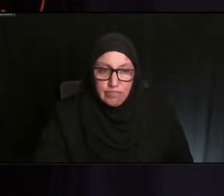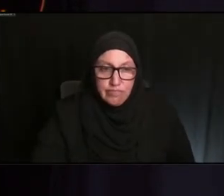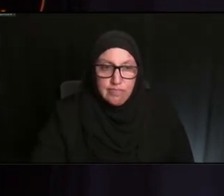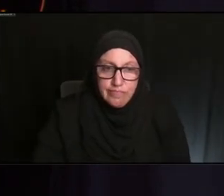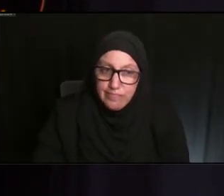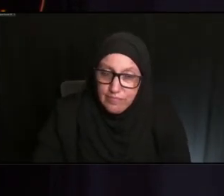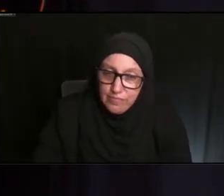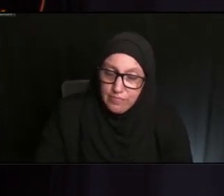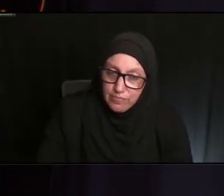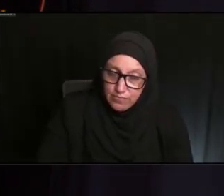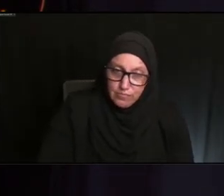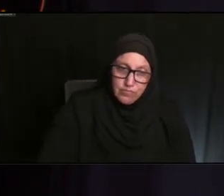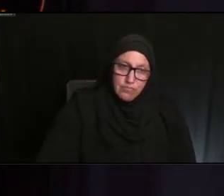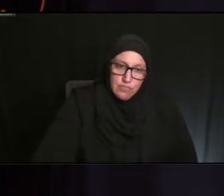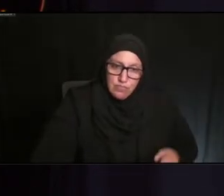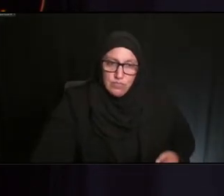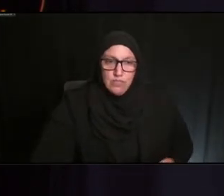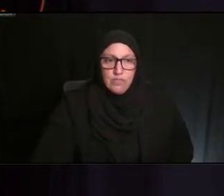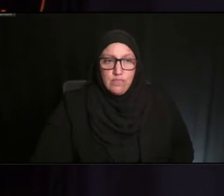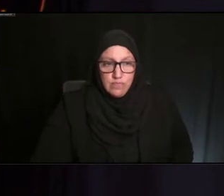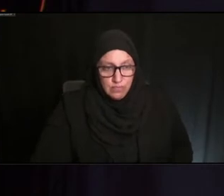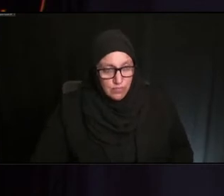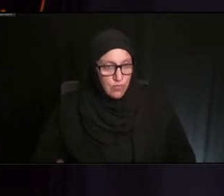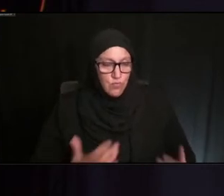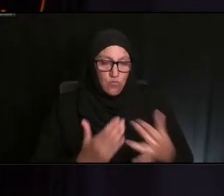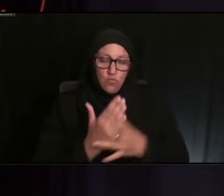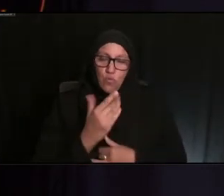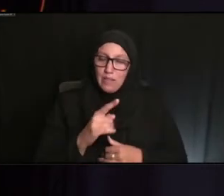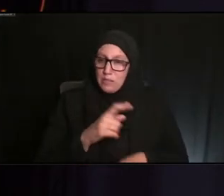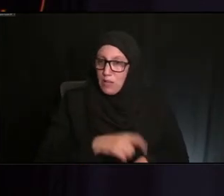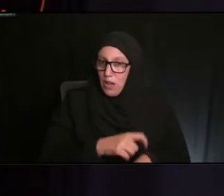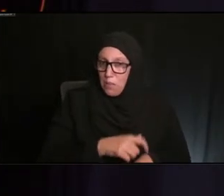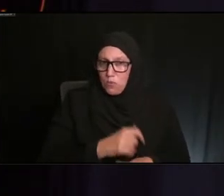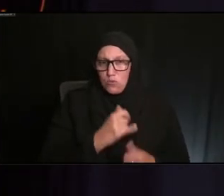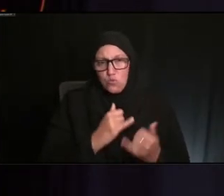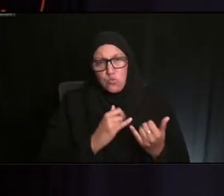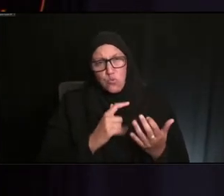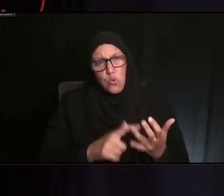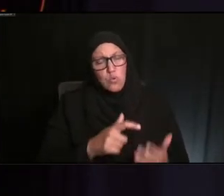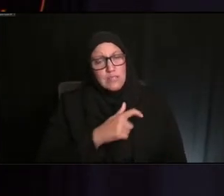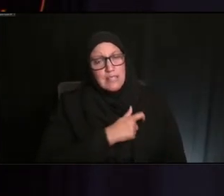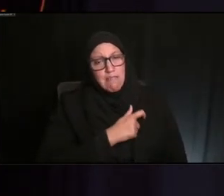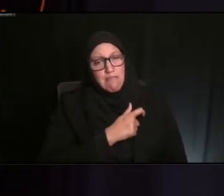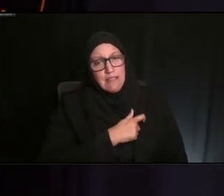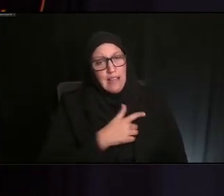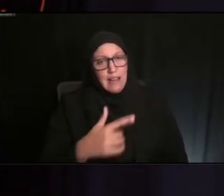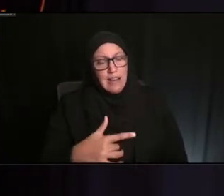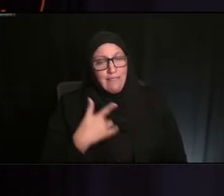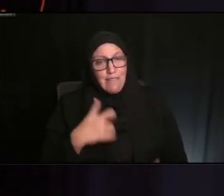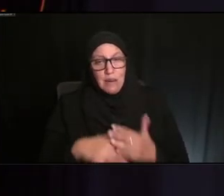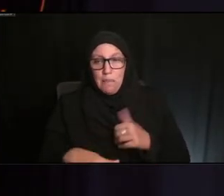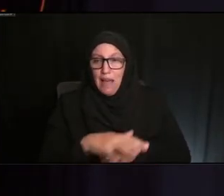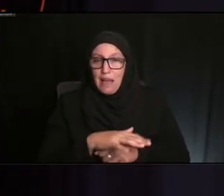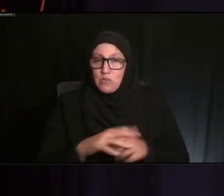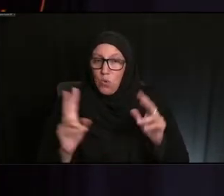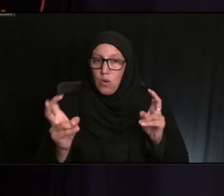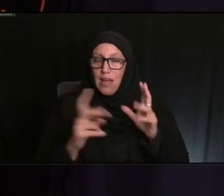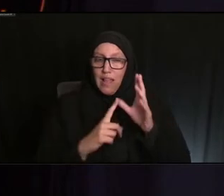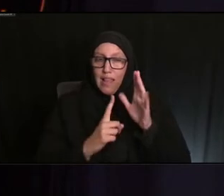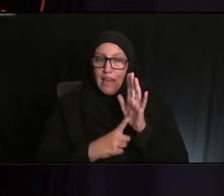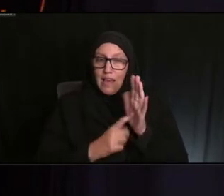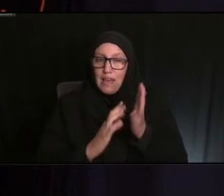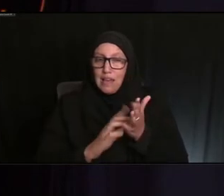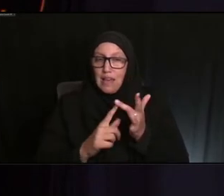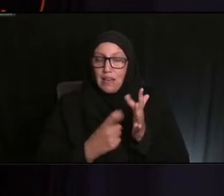During his time, it was so scary. He lived in this place called Al-Hira, which was on the edge of